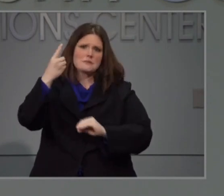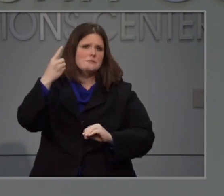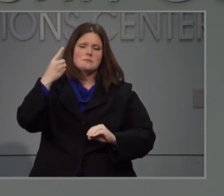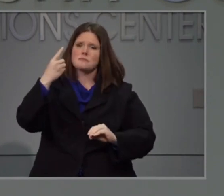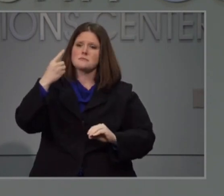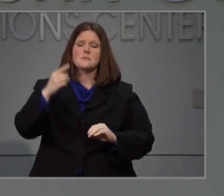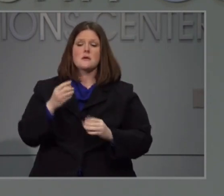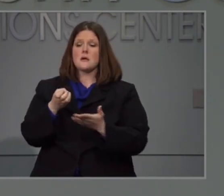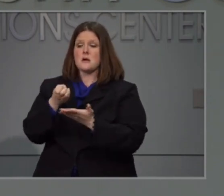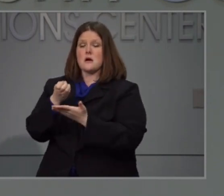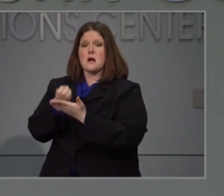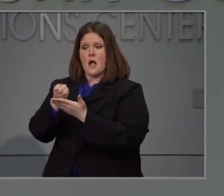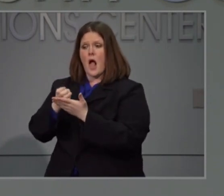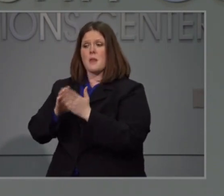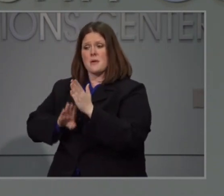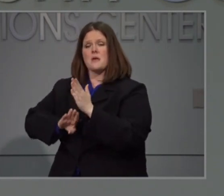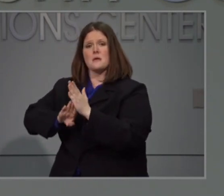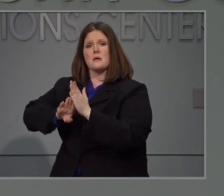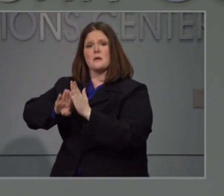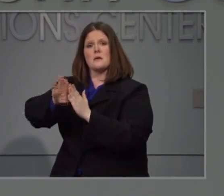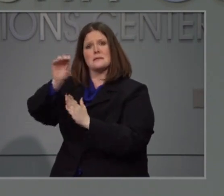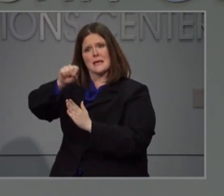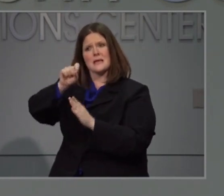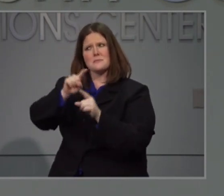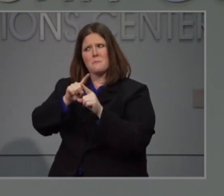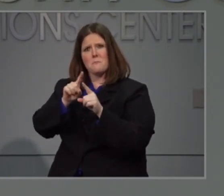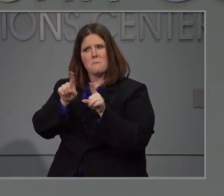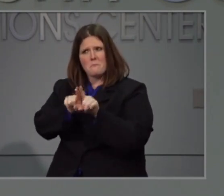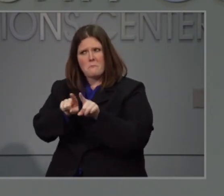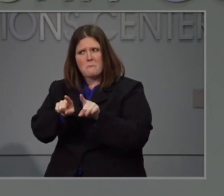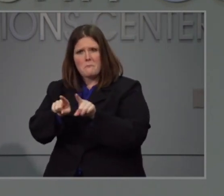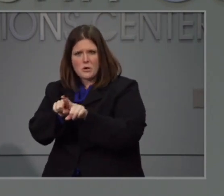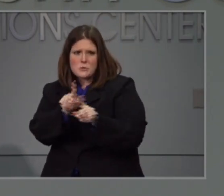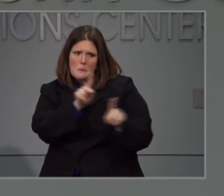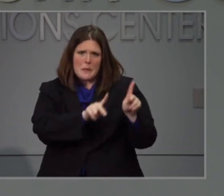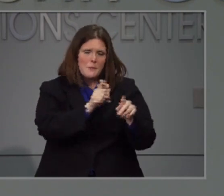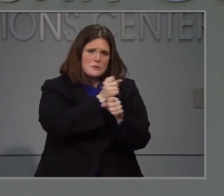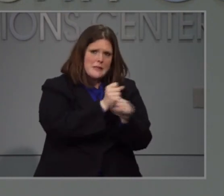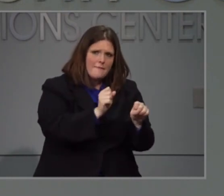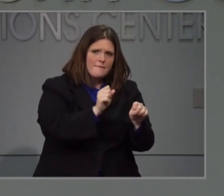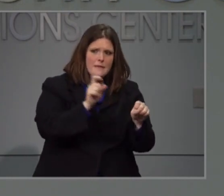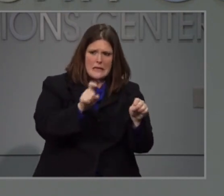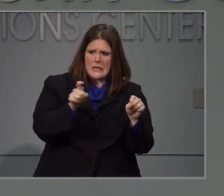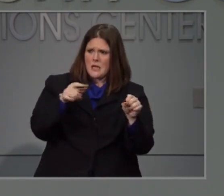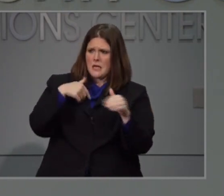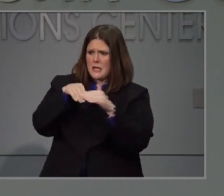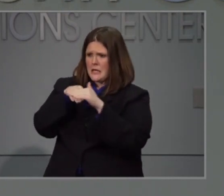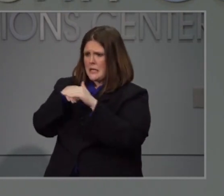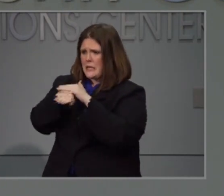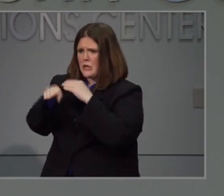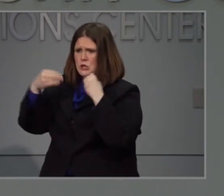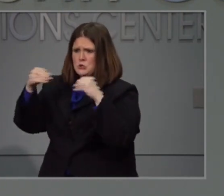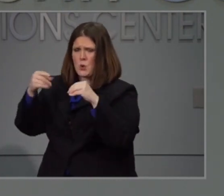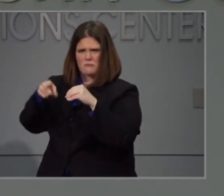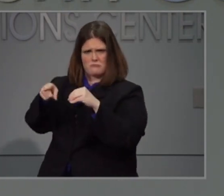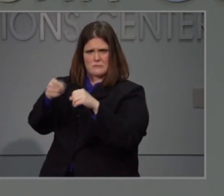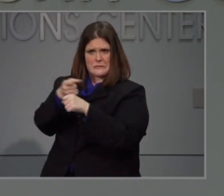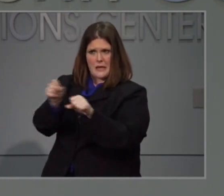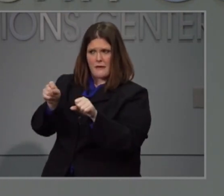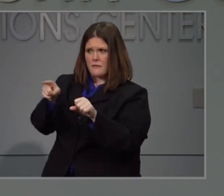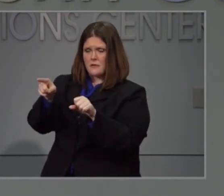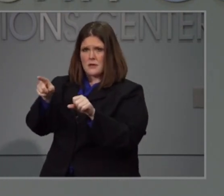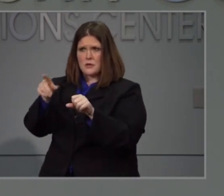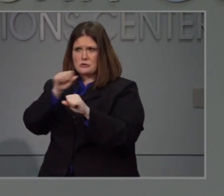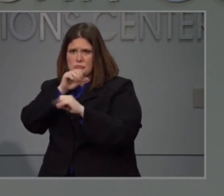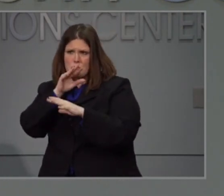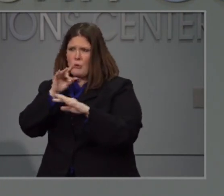our economy to thrive, people need to feel safe, and they need to trust this process. And I think most North